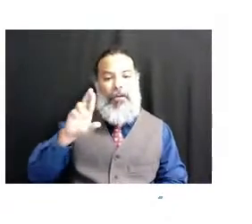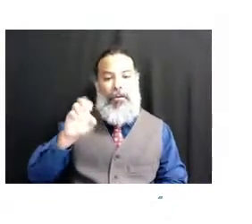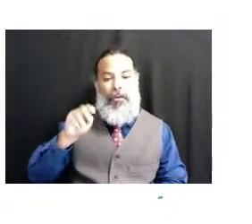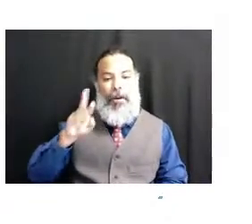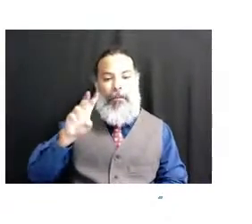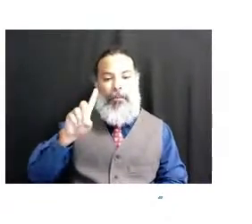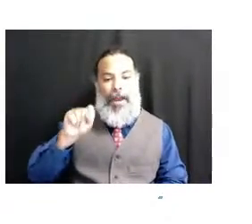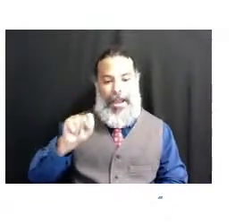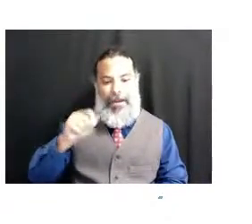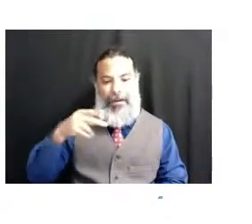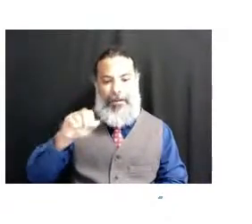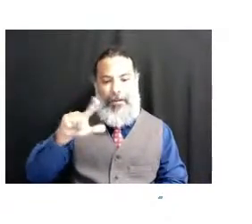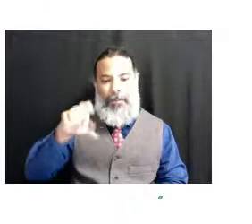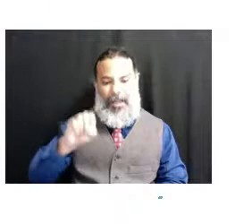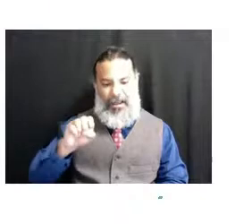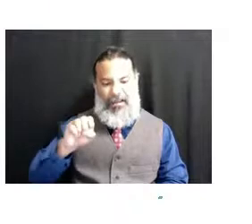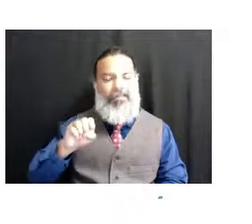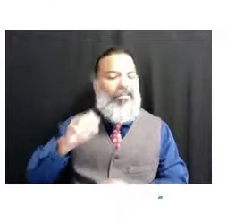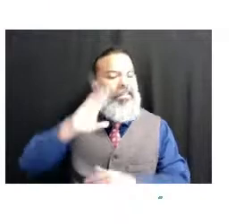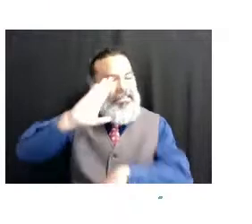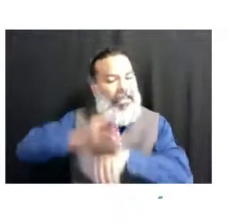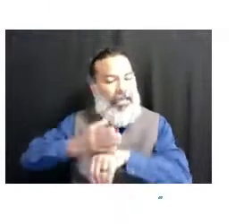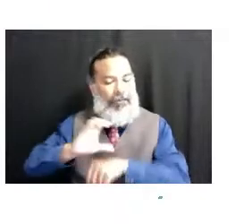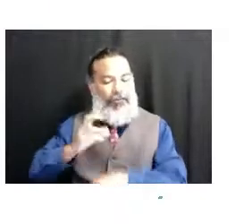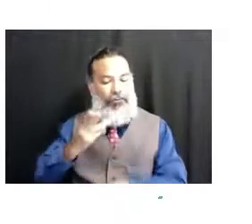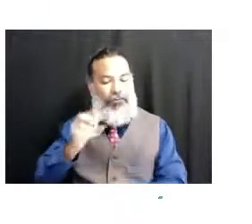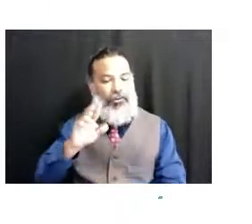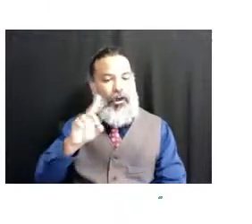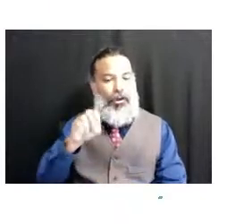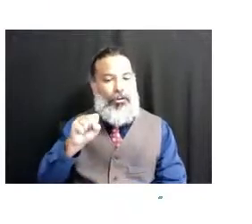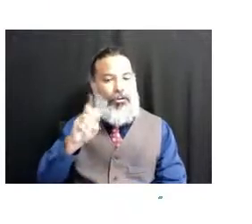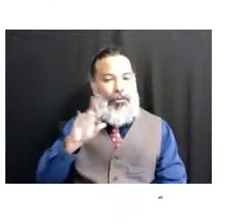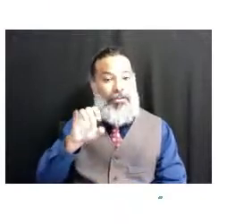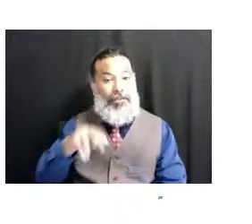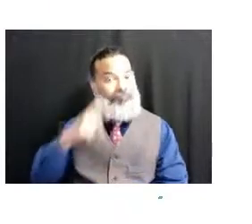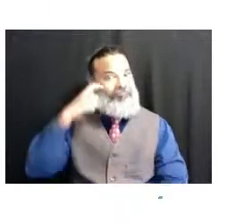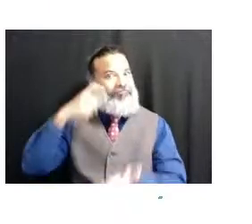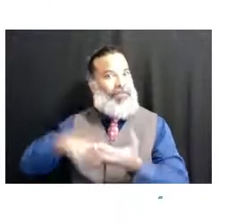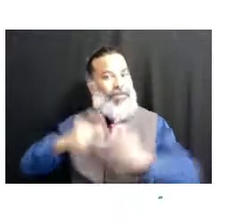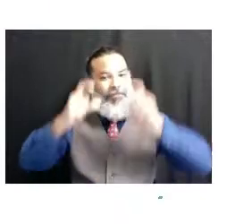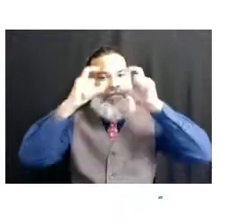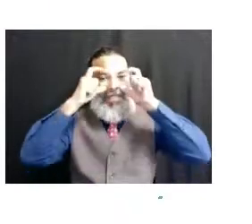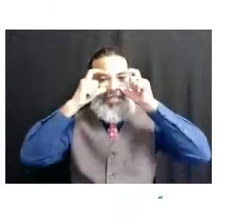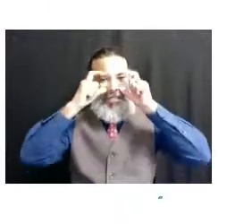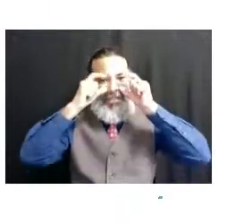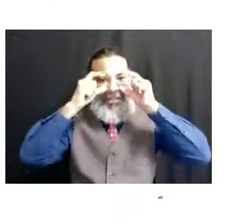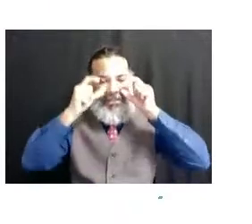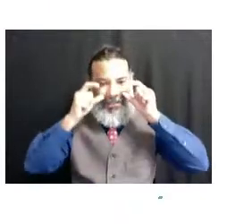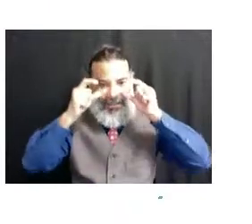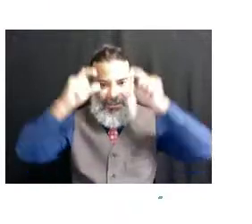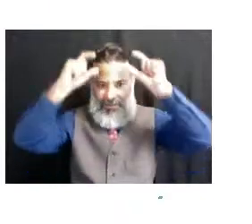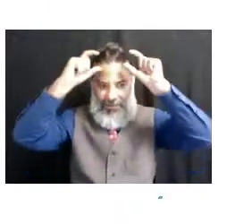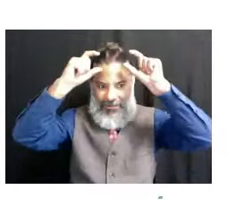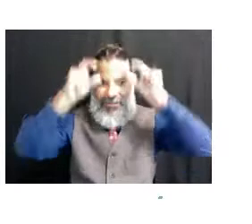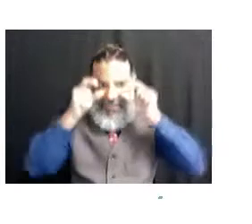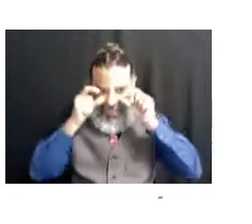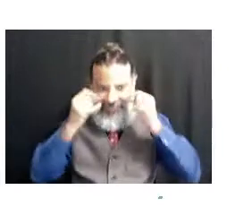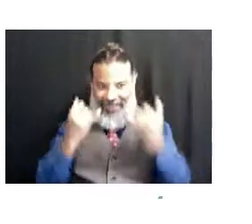of Charles Wilson Peale. Do note the eyeglasses now have come down from the head, and they are